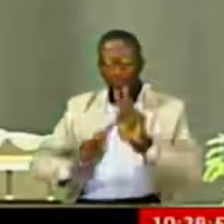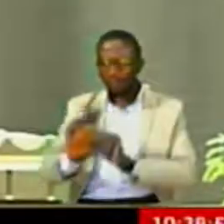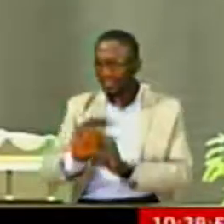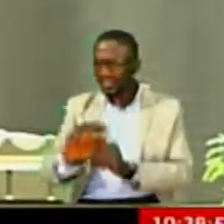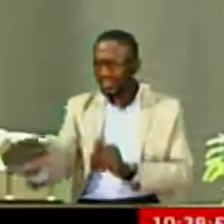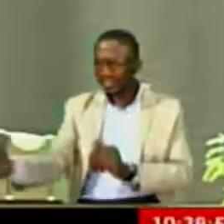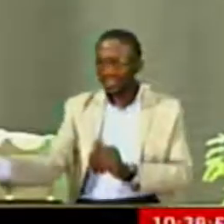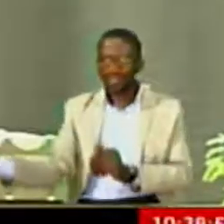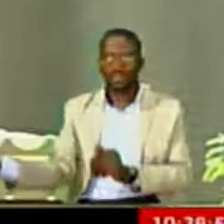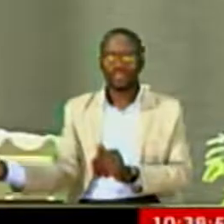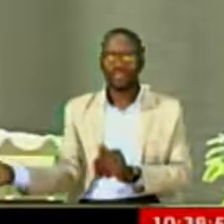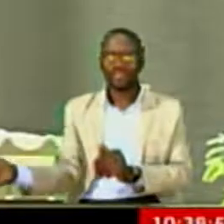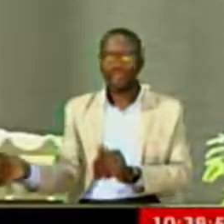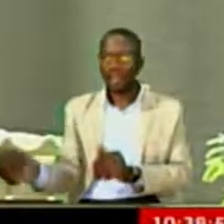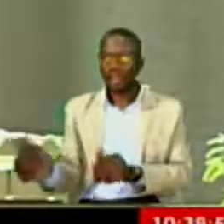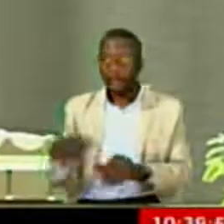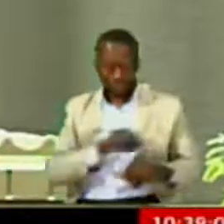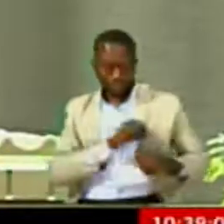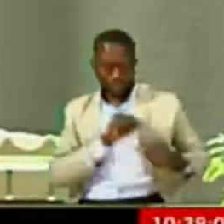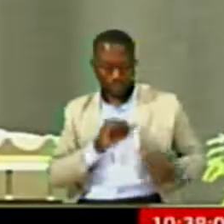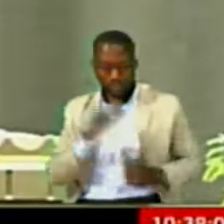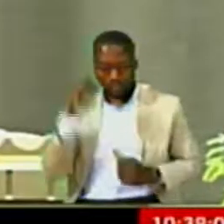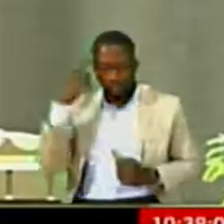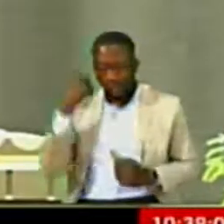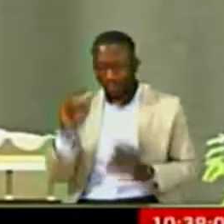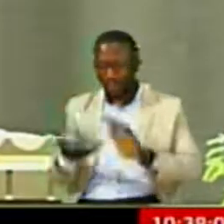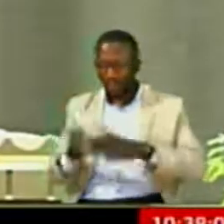été endurcis. Have been blinded.